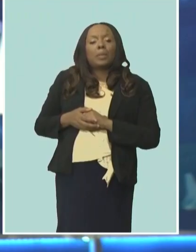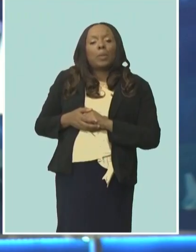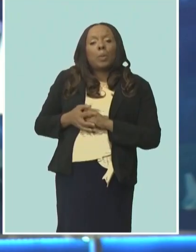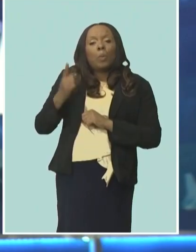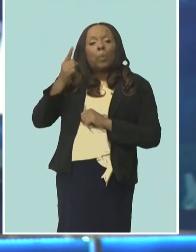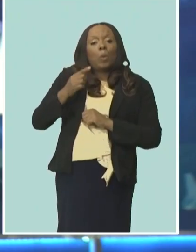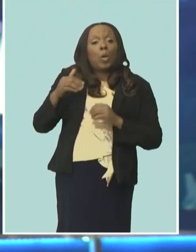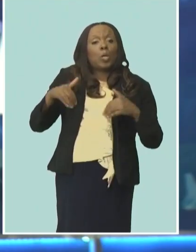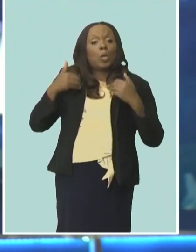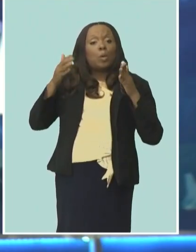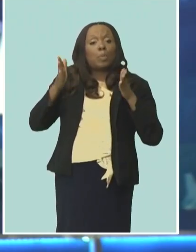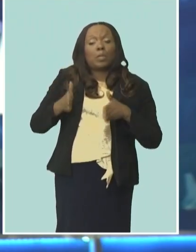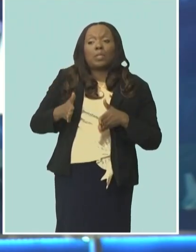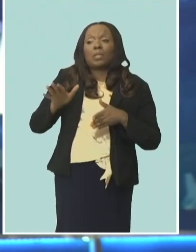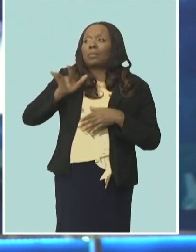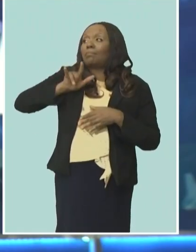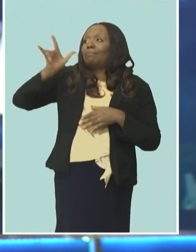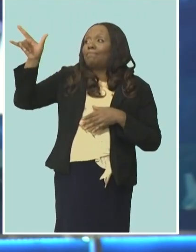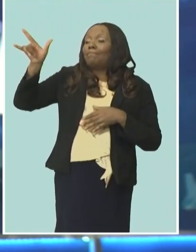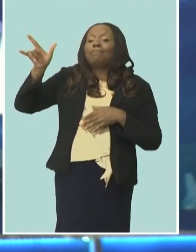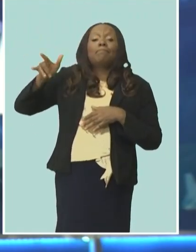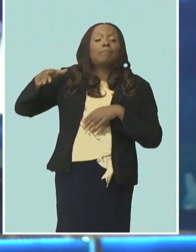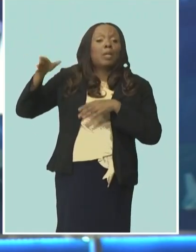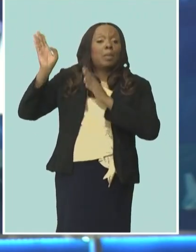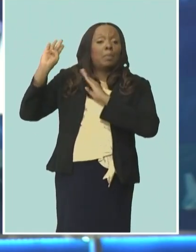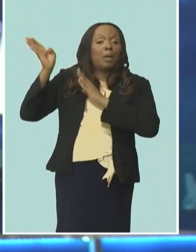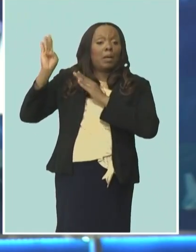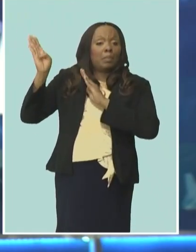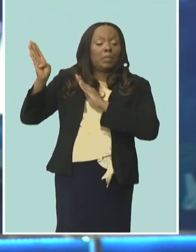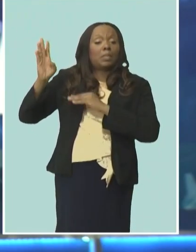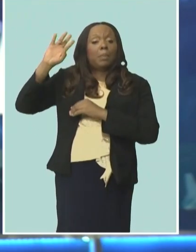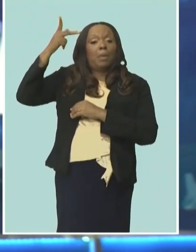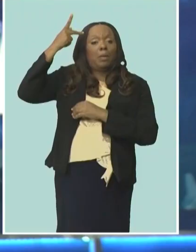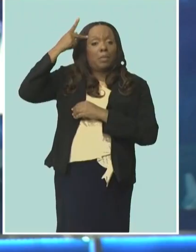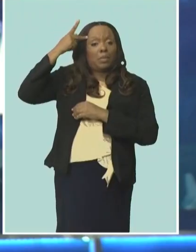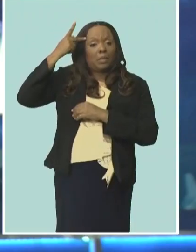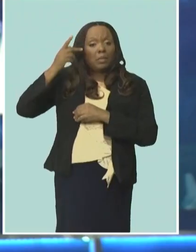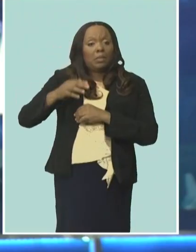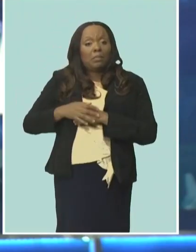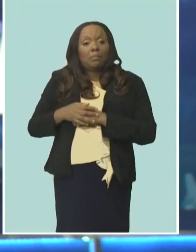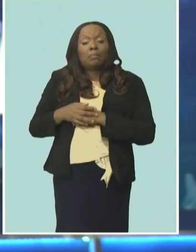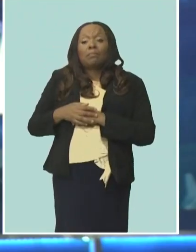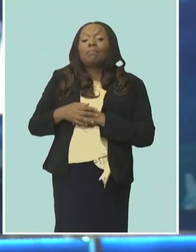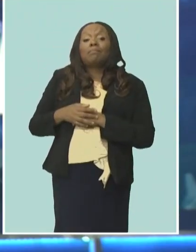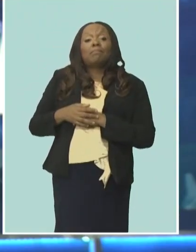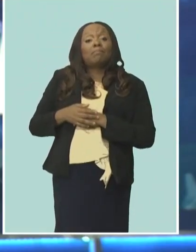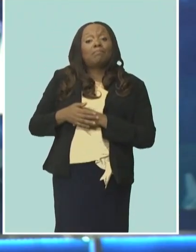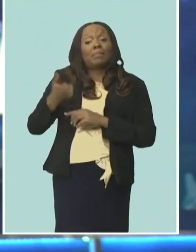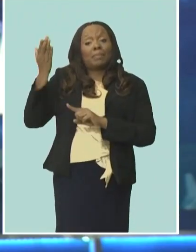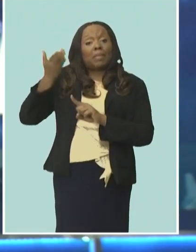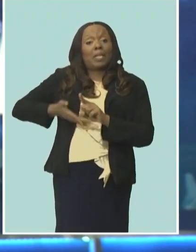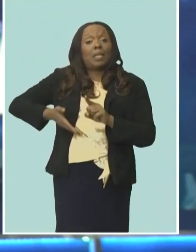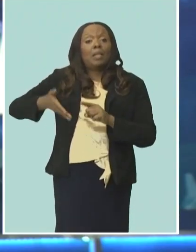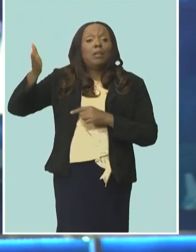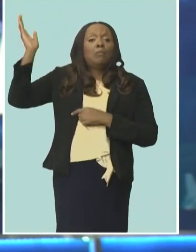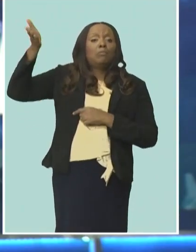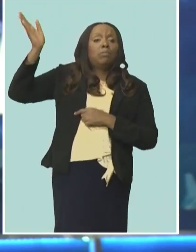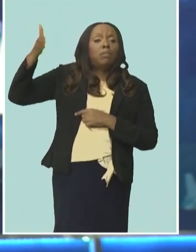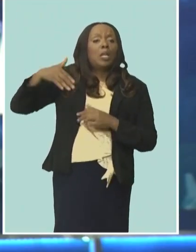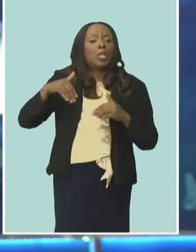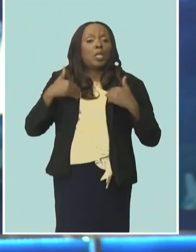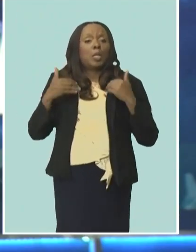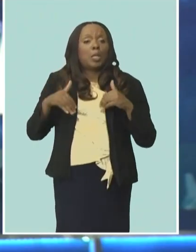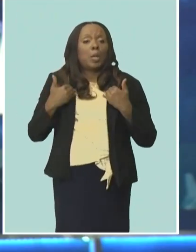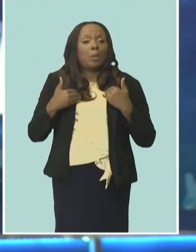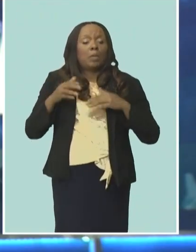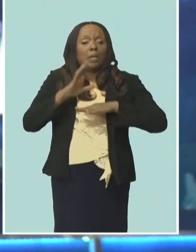stirring address at the Regional Youth Parliament in Nassau. Mr. Green told regional youth leaders the Caribbean is already feeling the impact